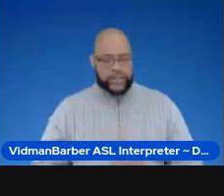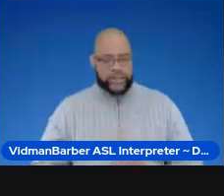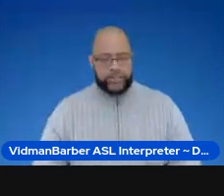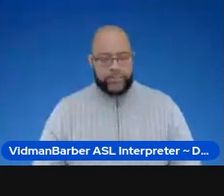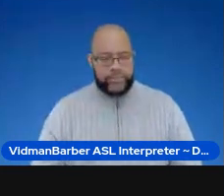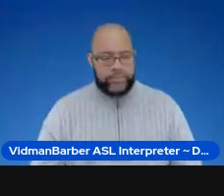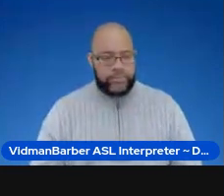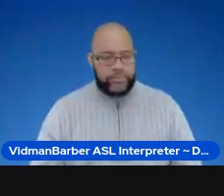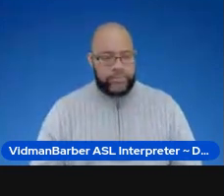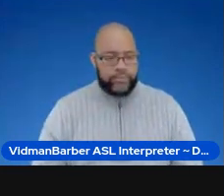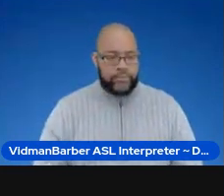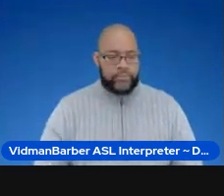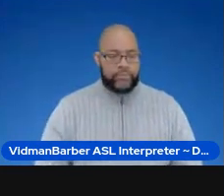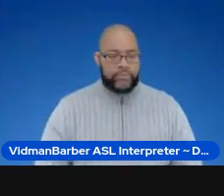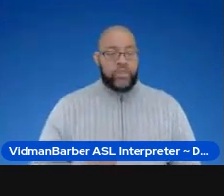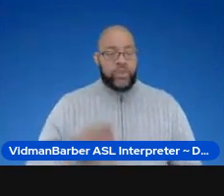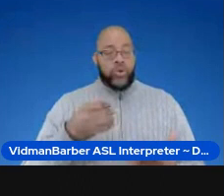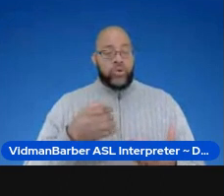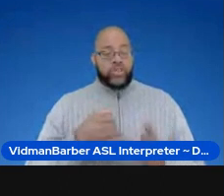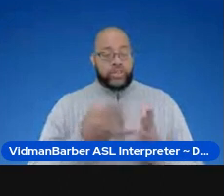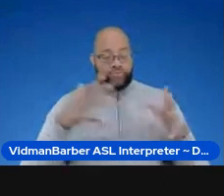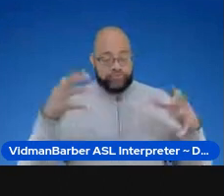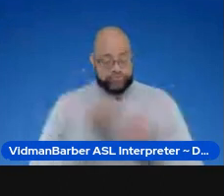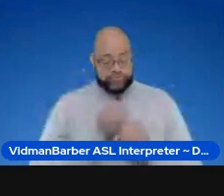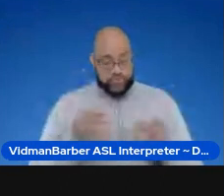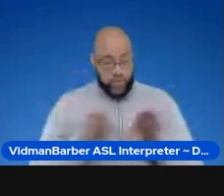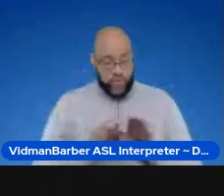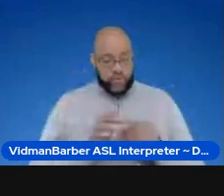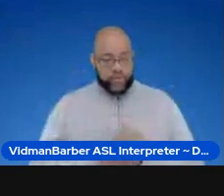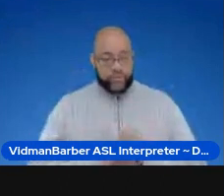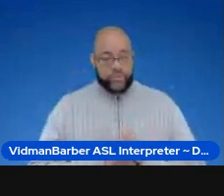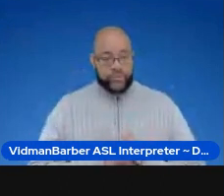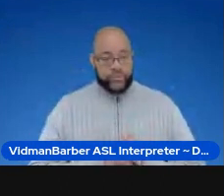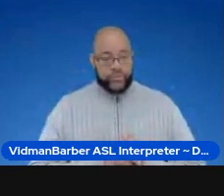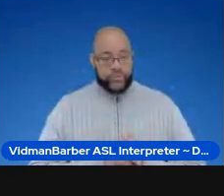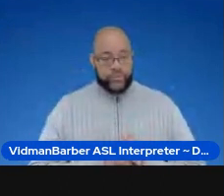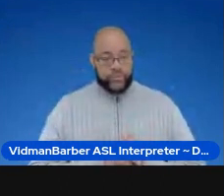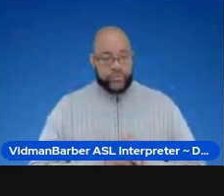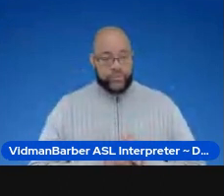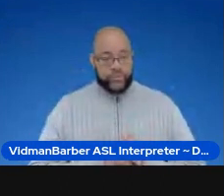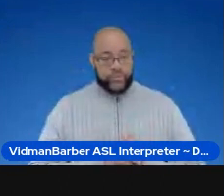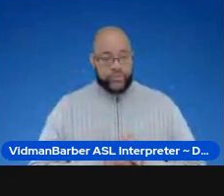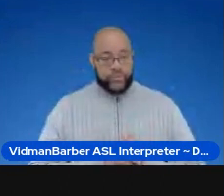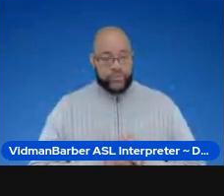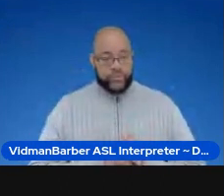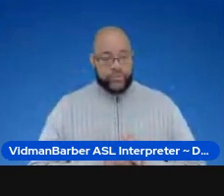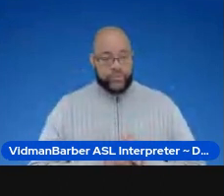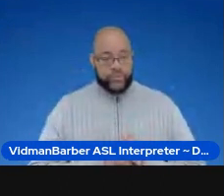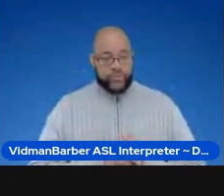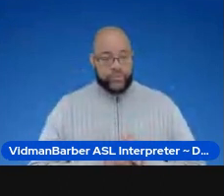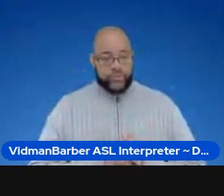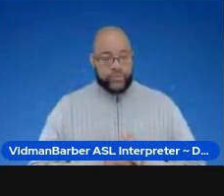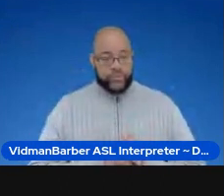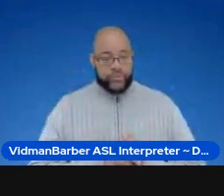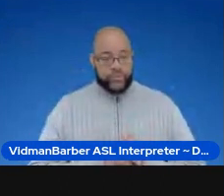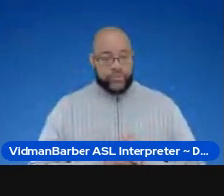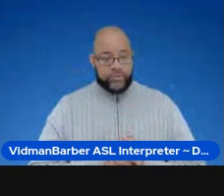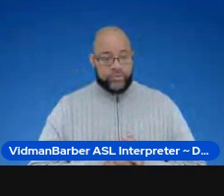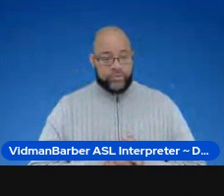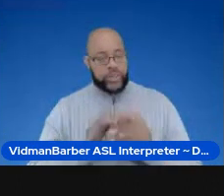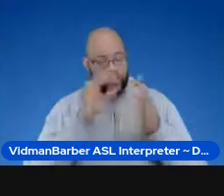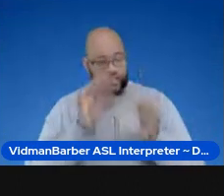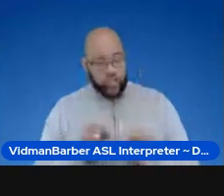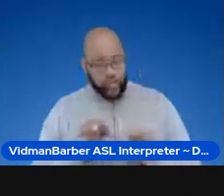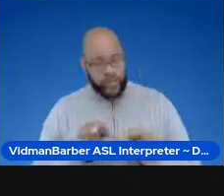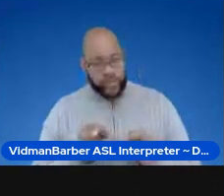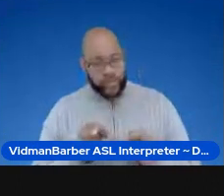So just to bring everything to a close, so today I've shown you like just how we have gone about determining